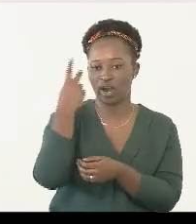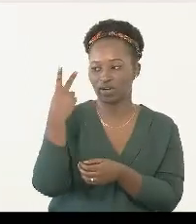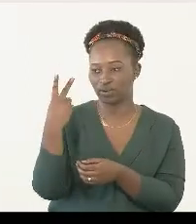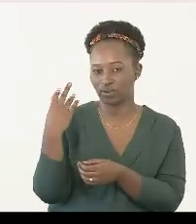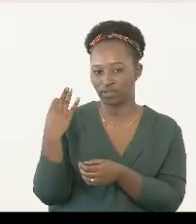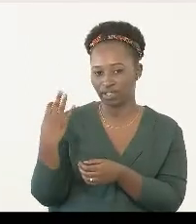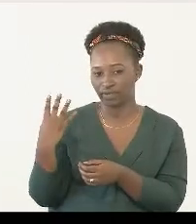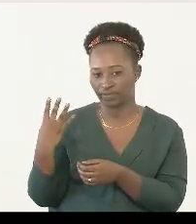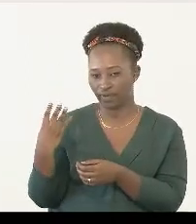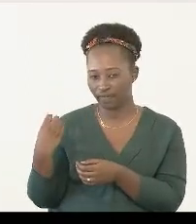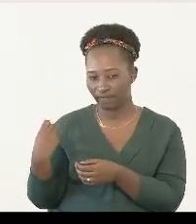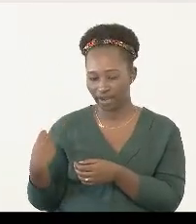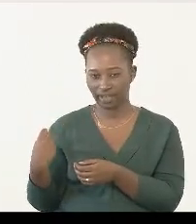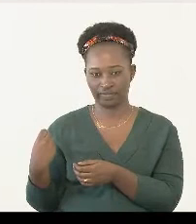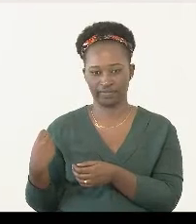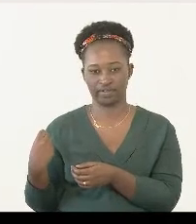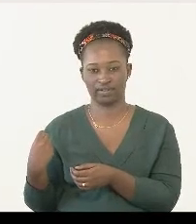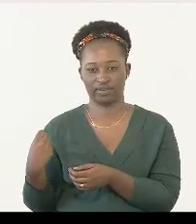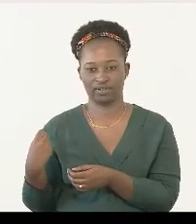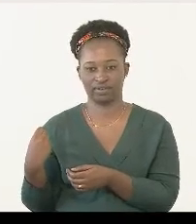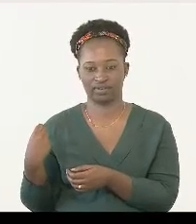3, 4, 5